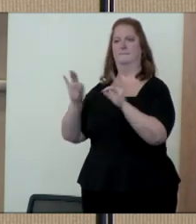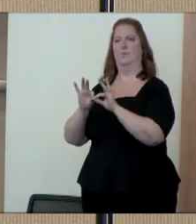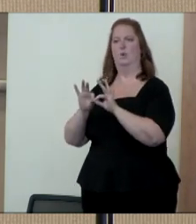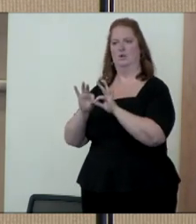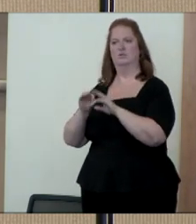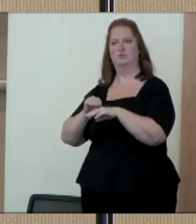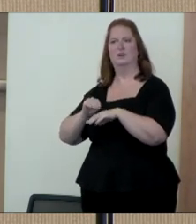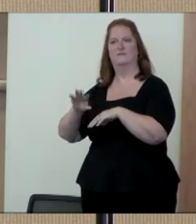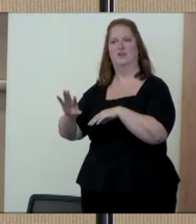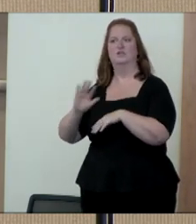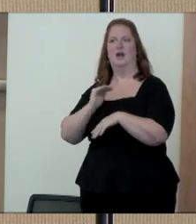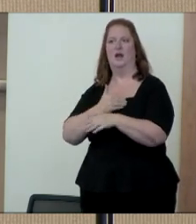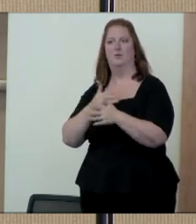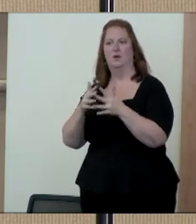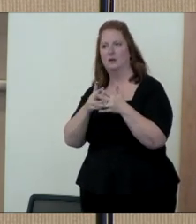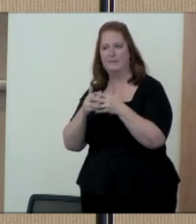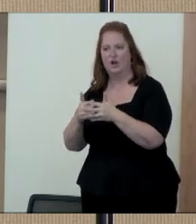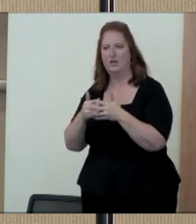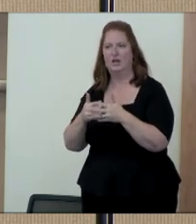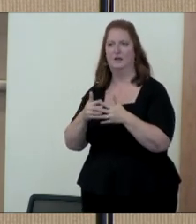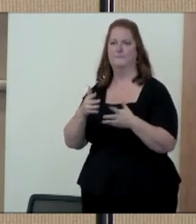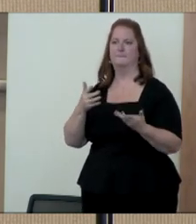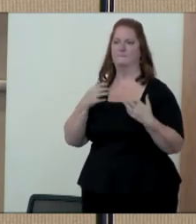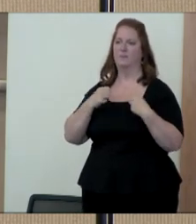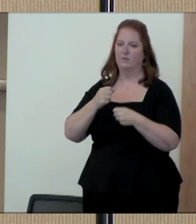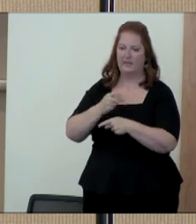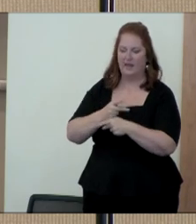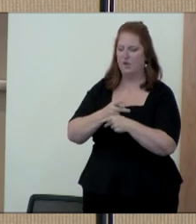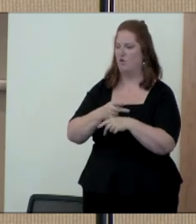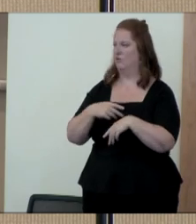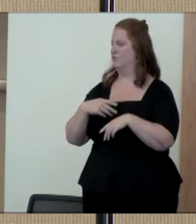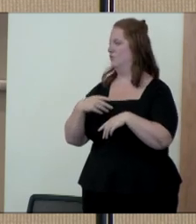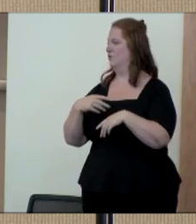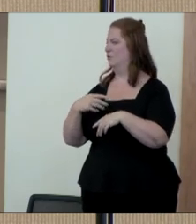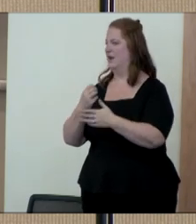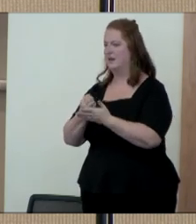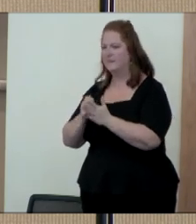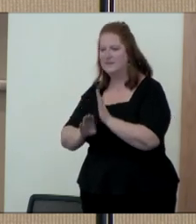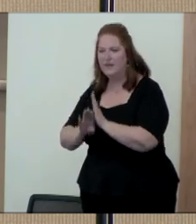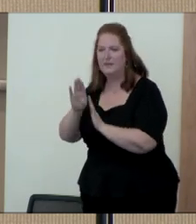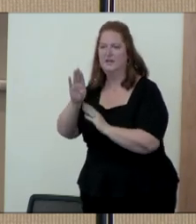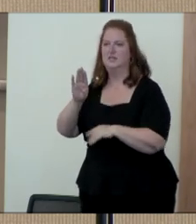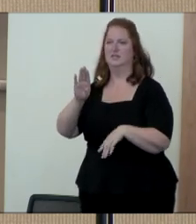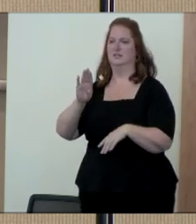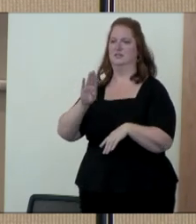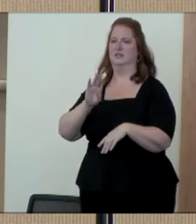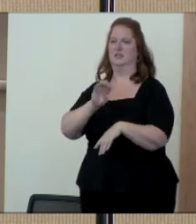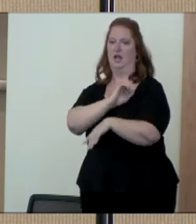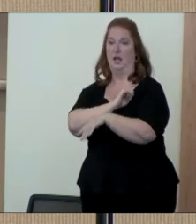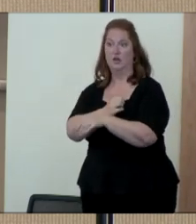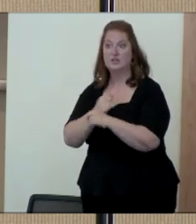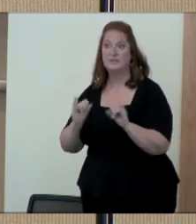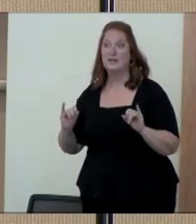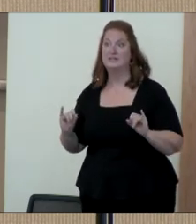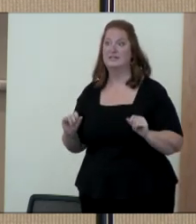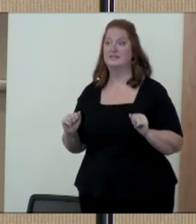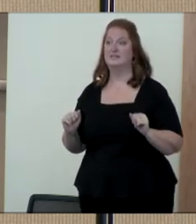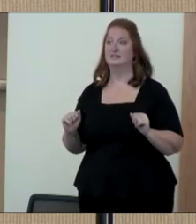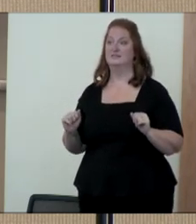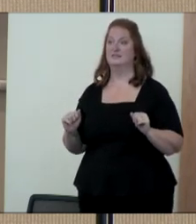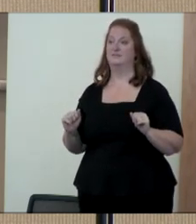nation's future in terms of healthcare, in terms of security, economic development, and energy independence.